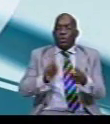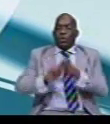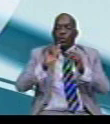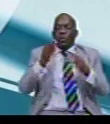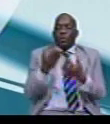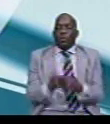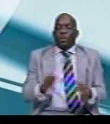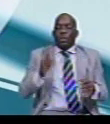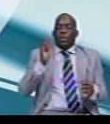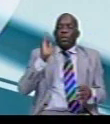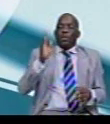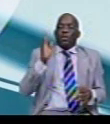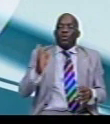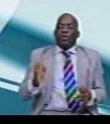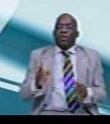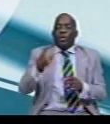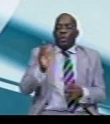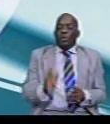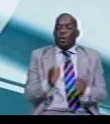God bless you.